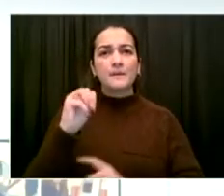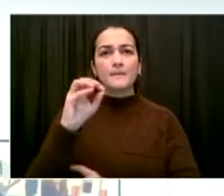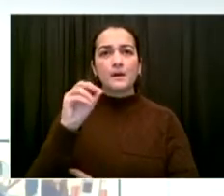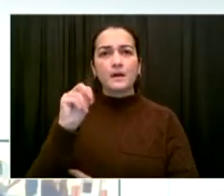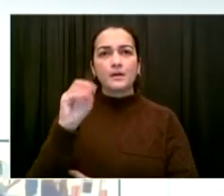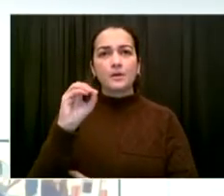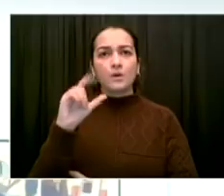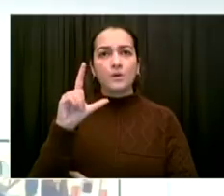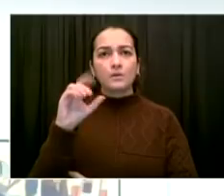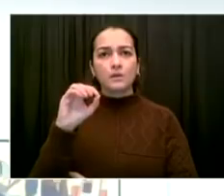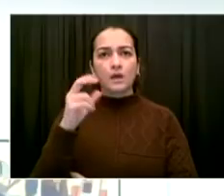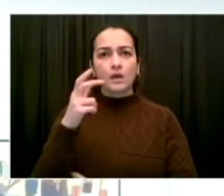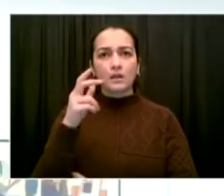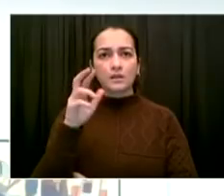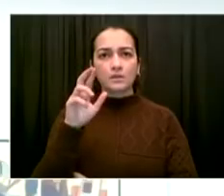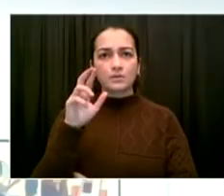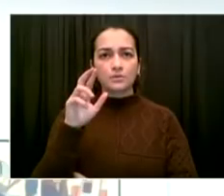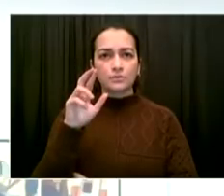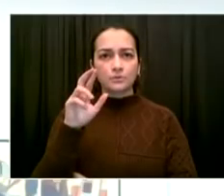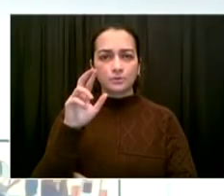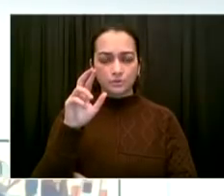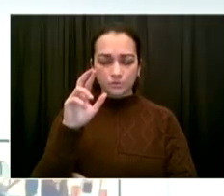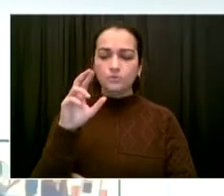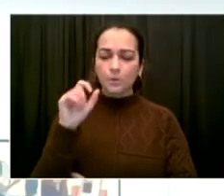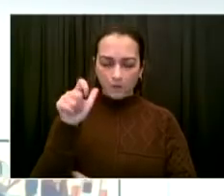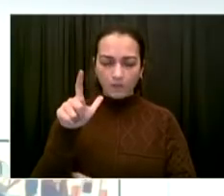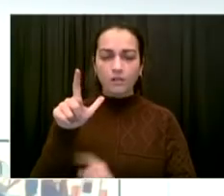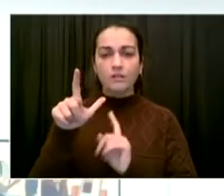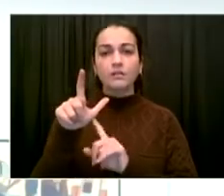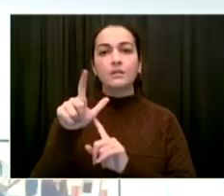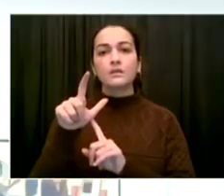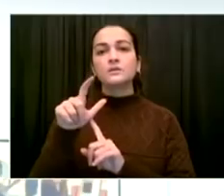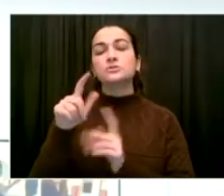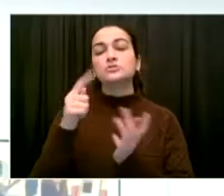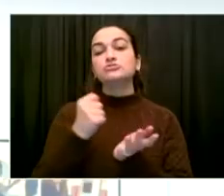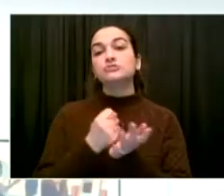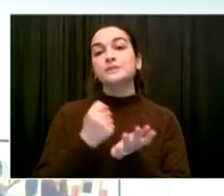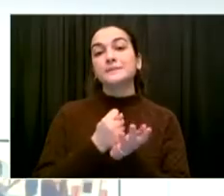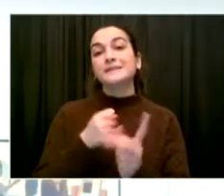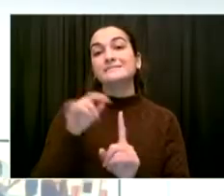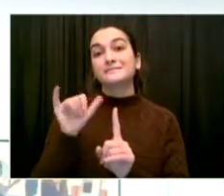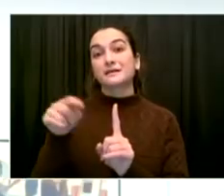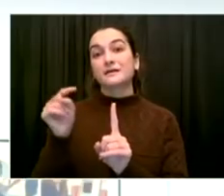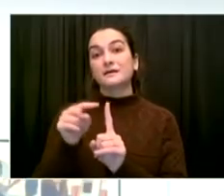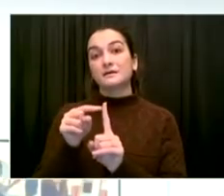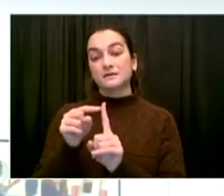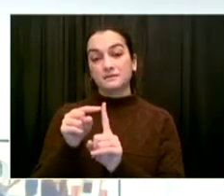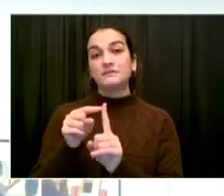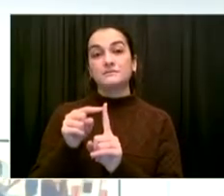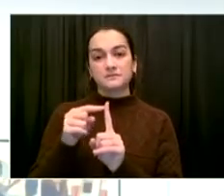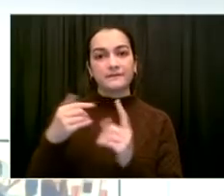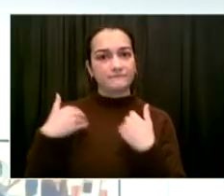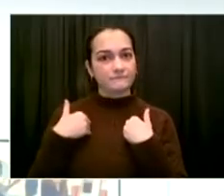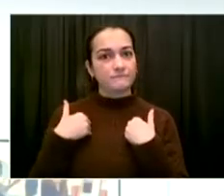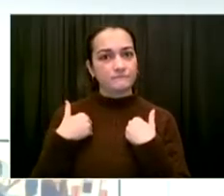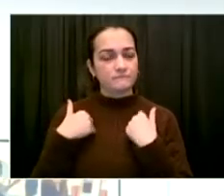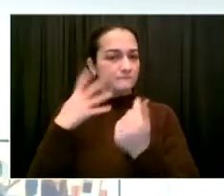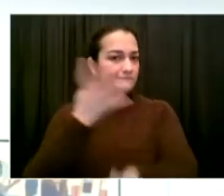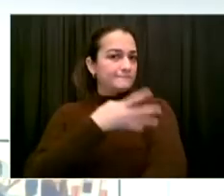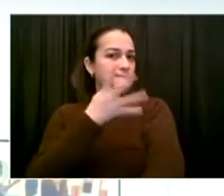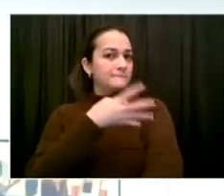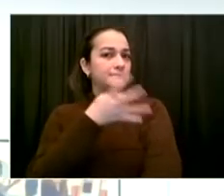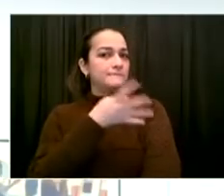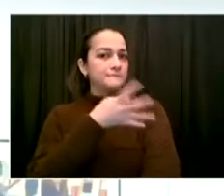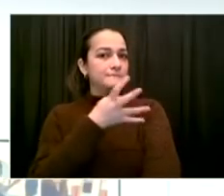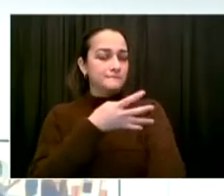212-COVID-19 so that you can gain access both to clinical advice as well as the therapy itself. And Test and Trace